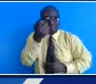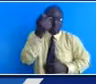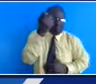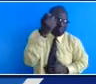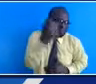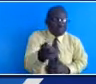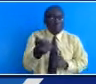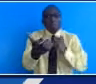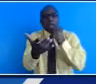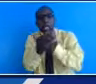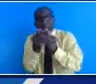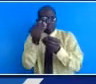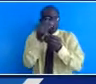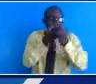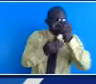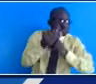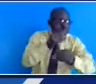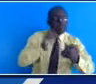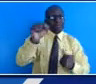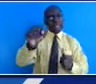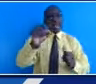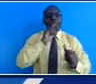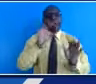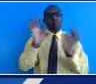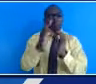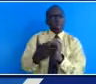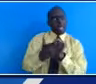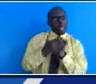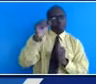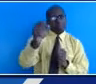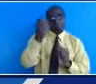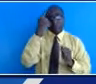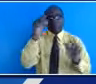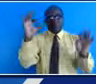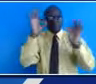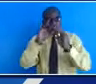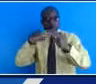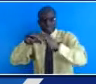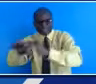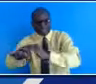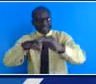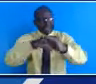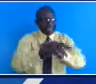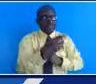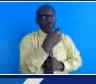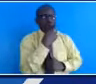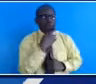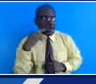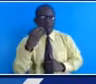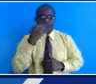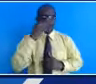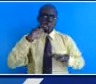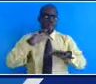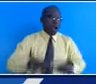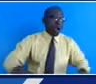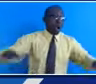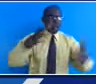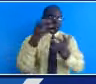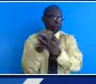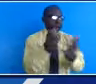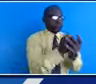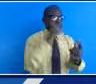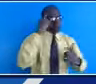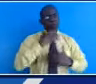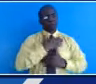I mentioned, I've been at all four of these restaurants at one time or another. And I live, over on the Sound Shore in Rye.